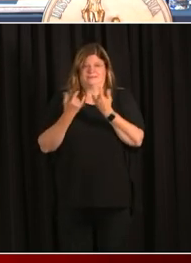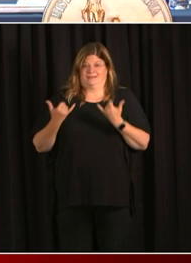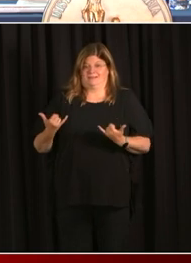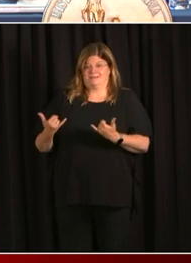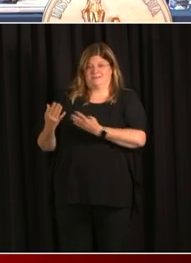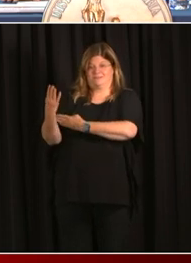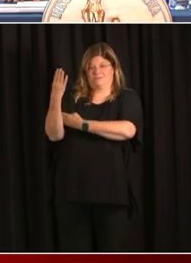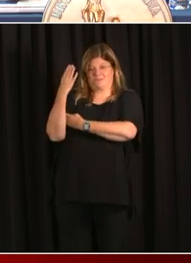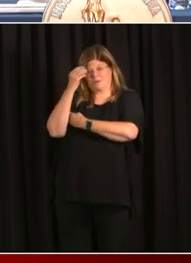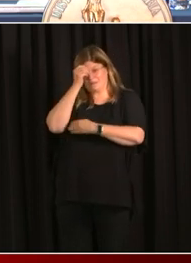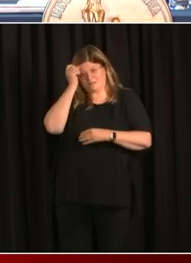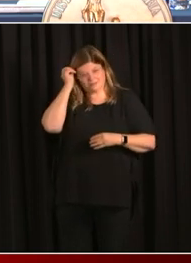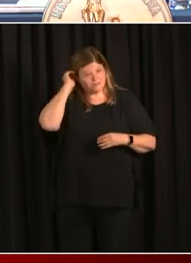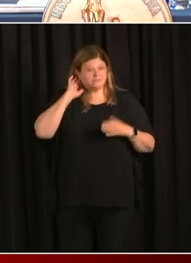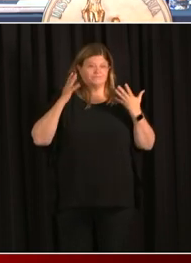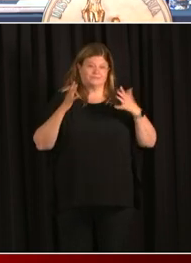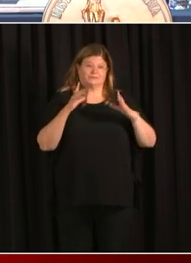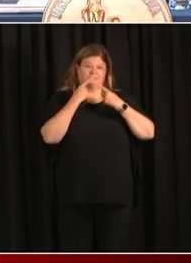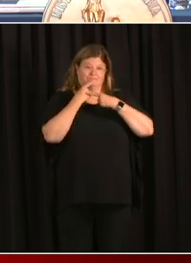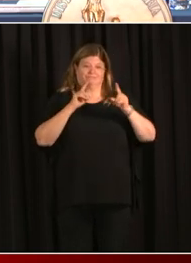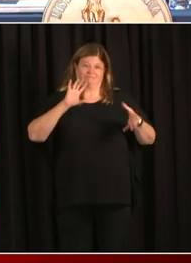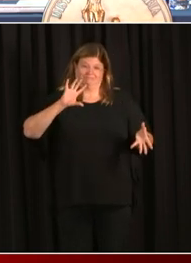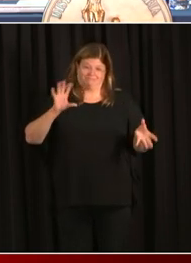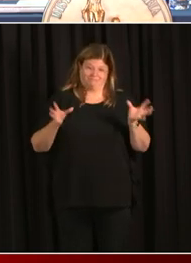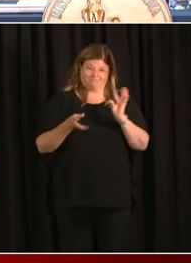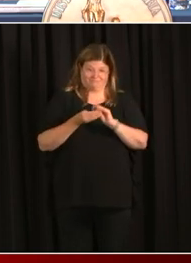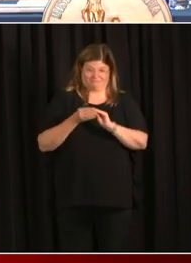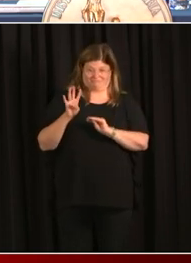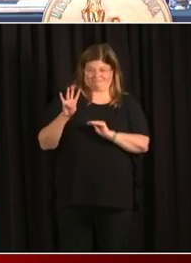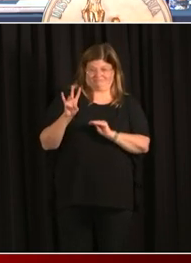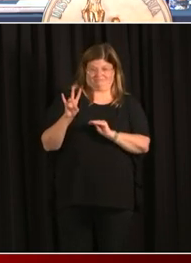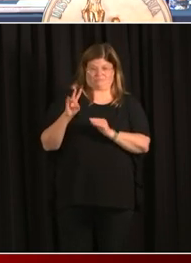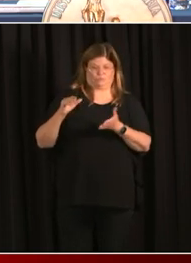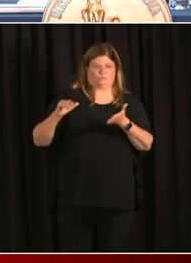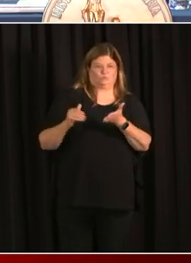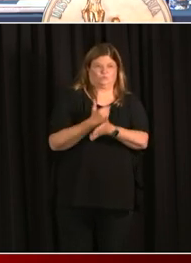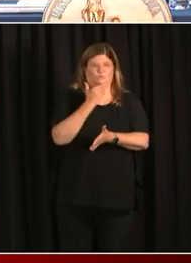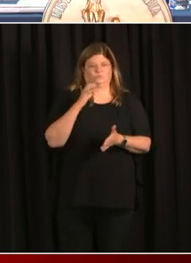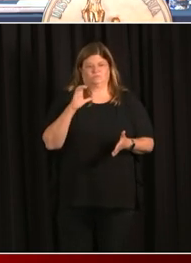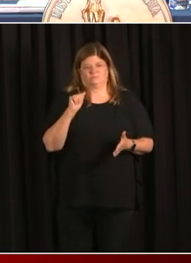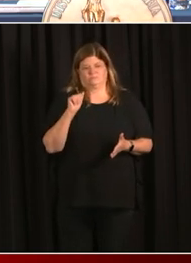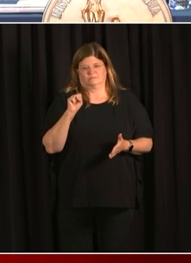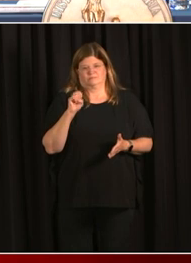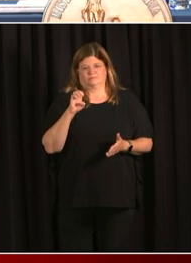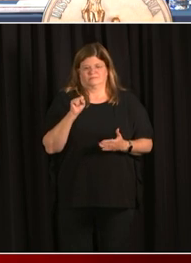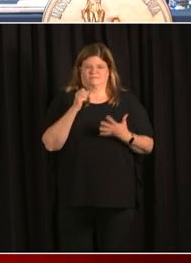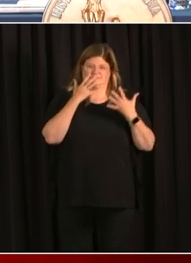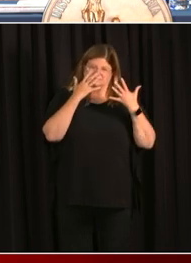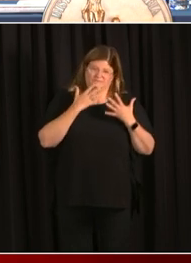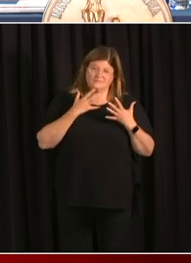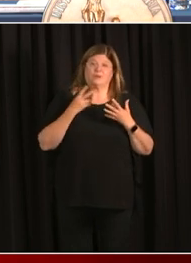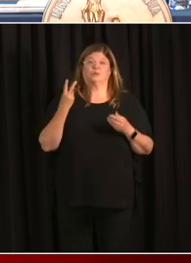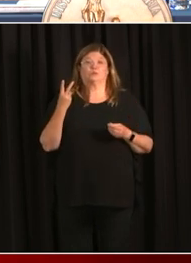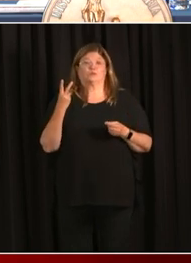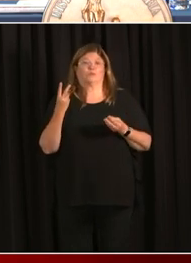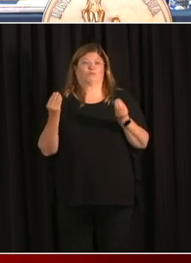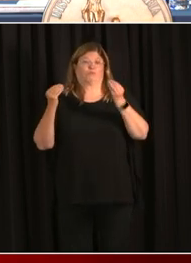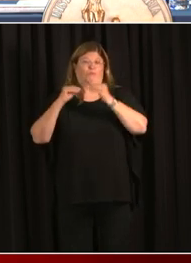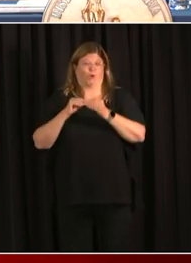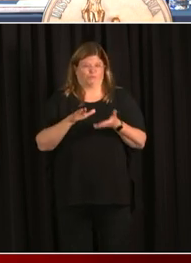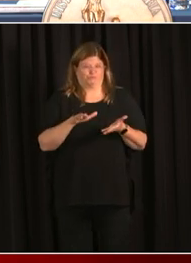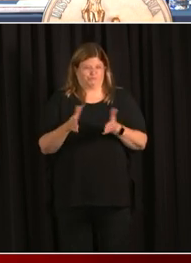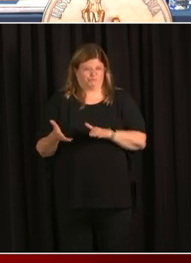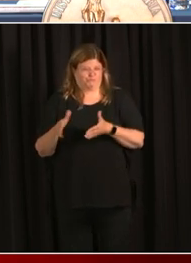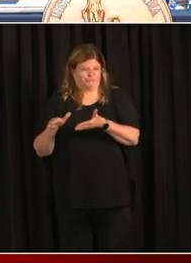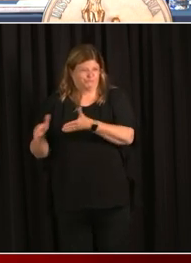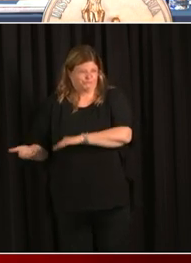morning, we announced 47 new cases, sadly 2 additional lives lost. And